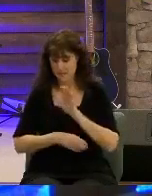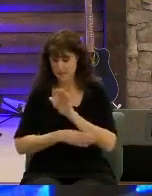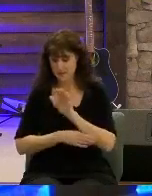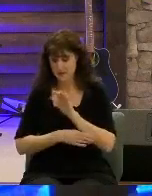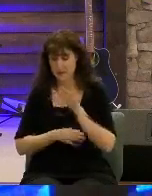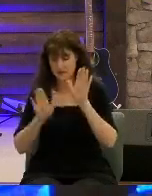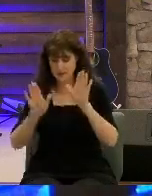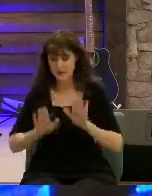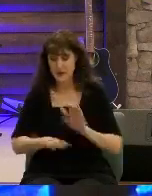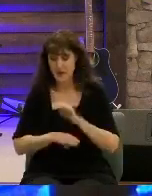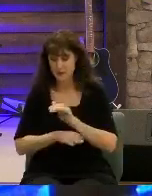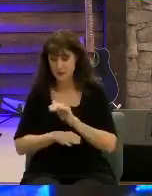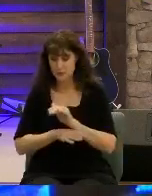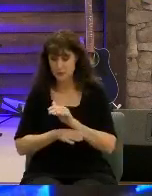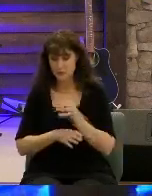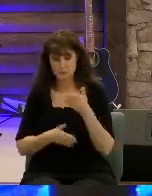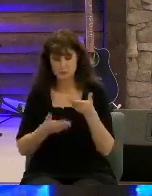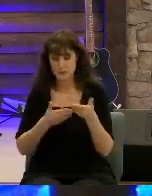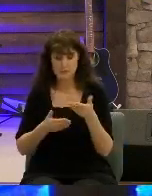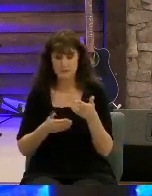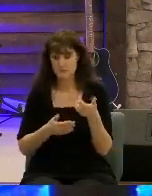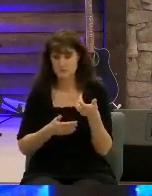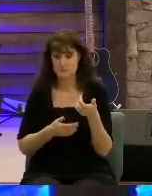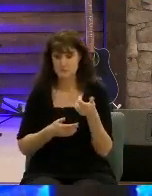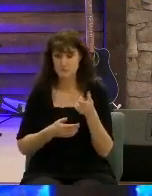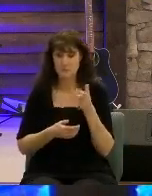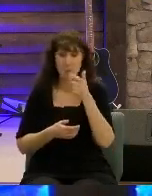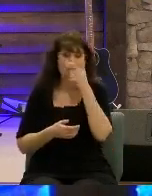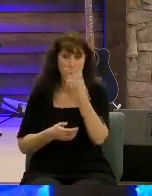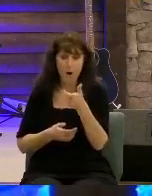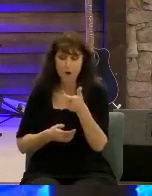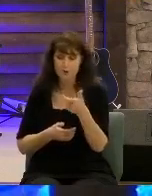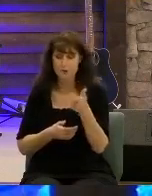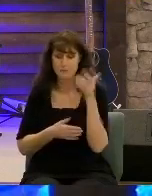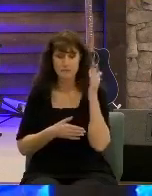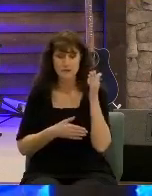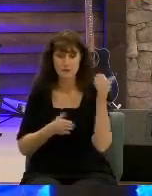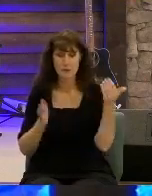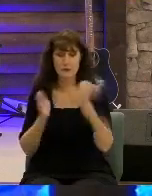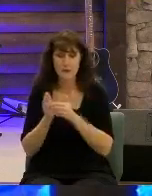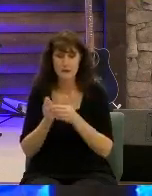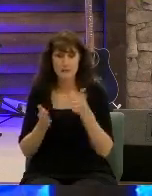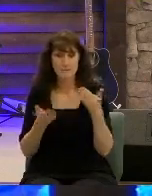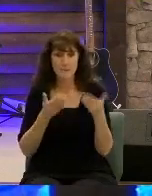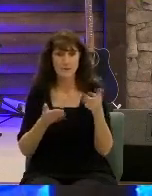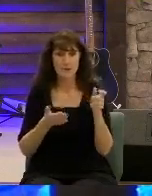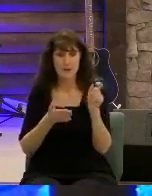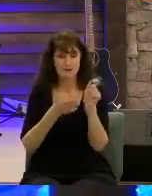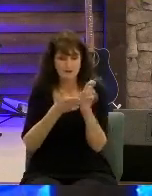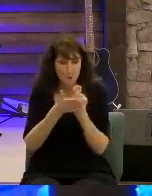afternoon to watch these messages again? Do I need to start taking notes?